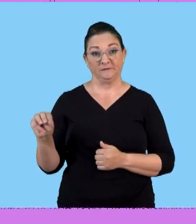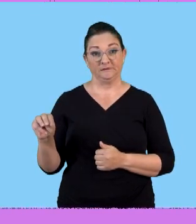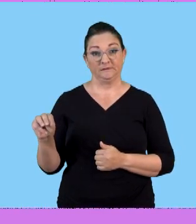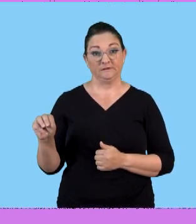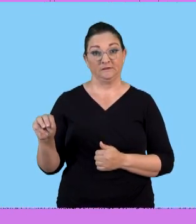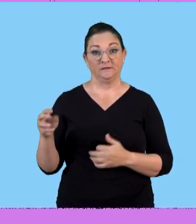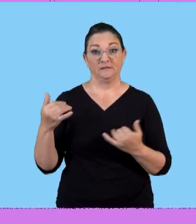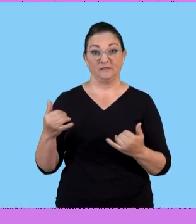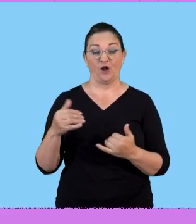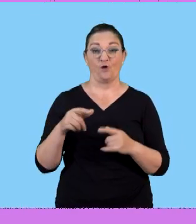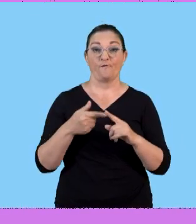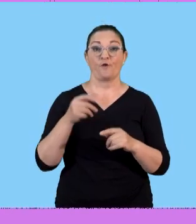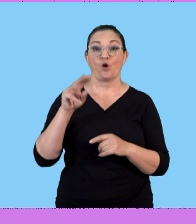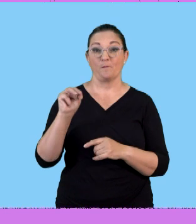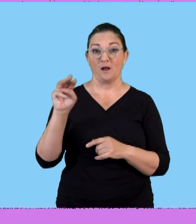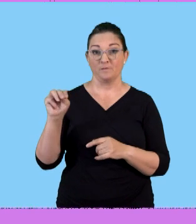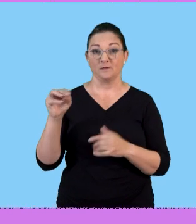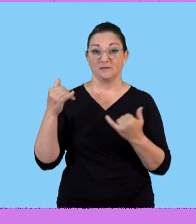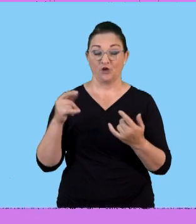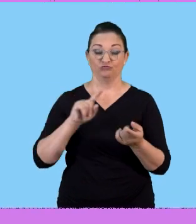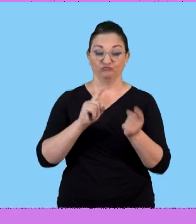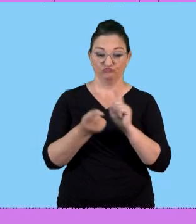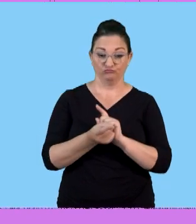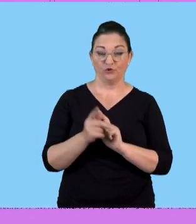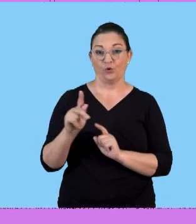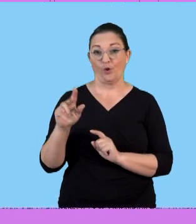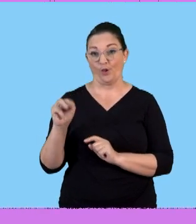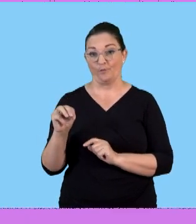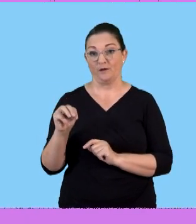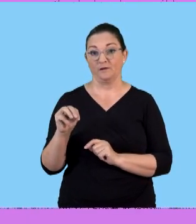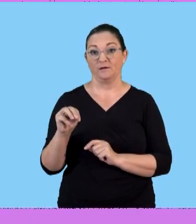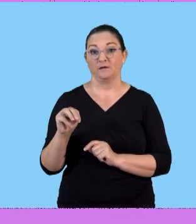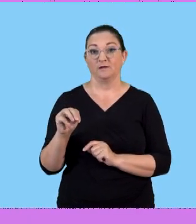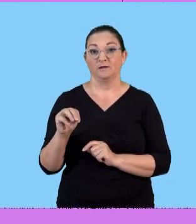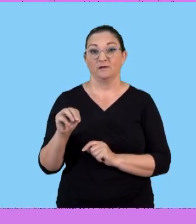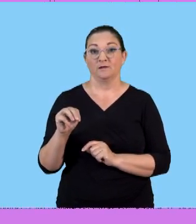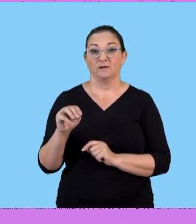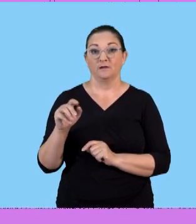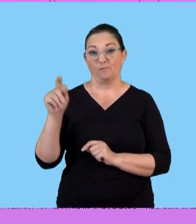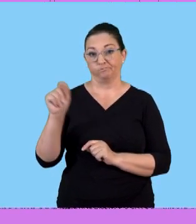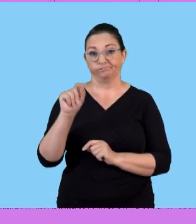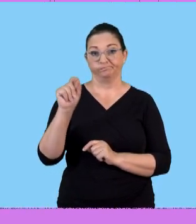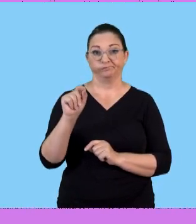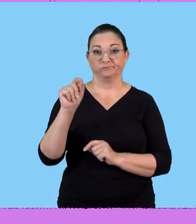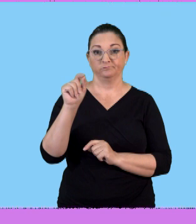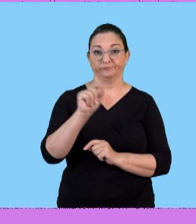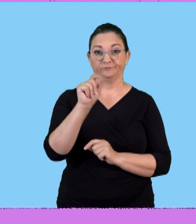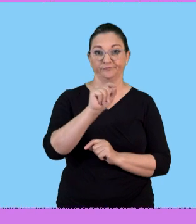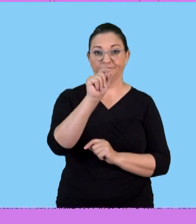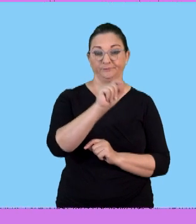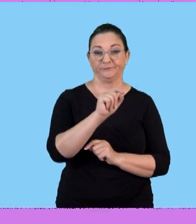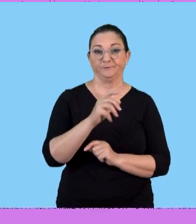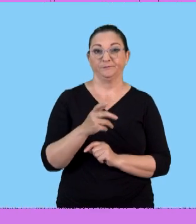millimeters, right? Because I'm converting from millimeters to kilometers now. So when I do this, I'm going to quickly leave the calculator